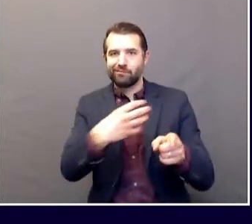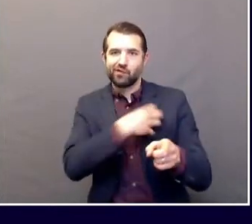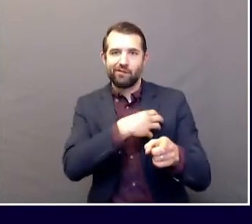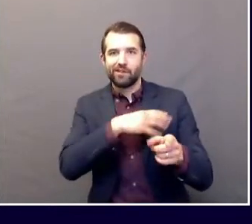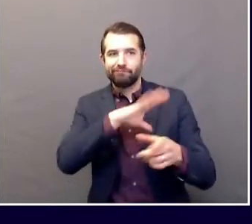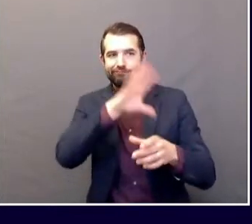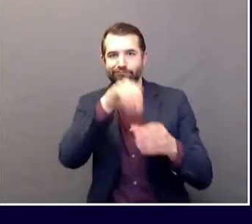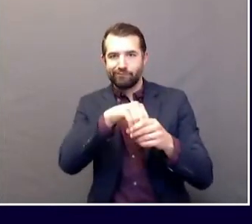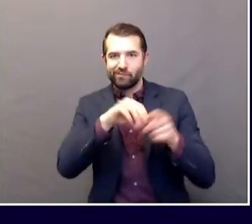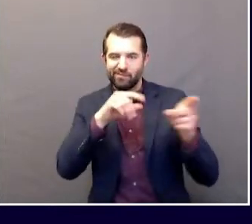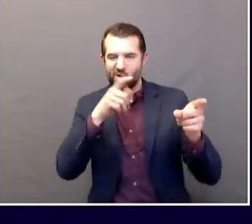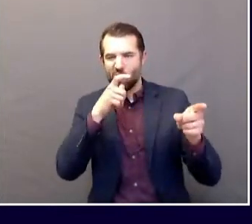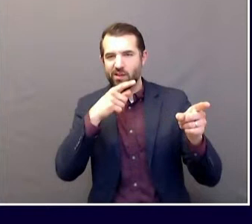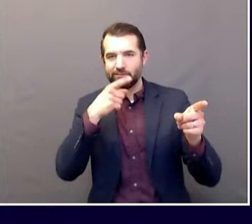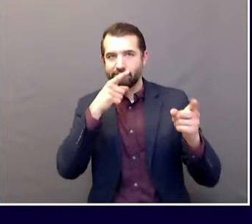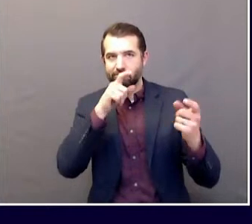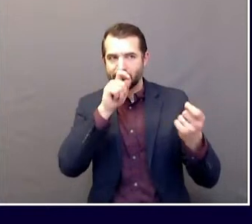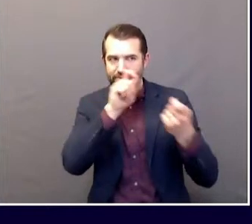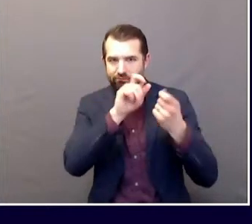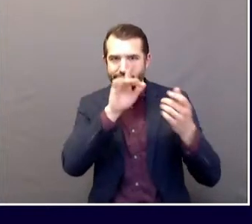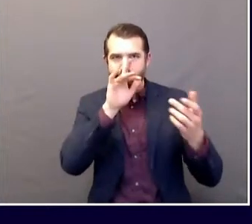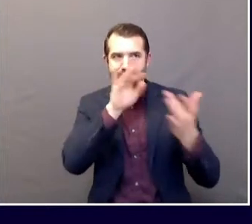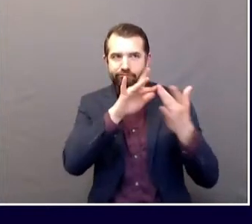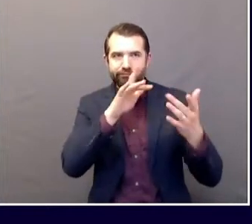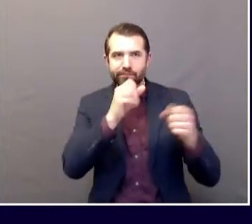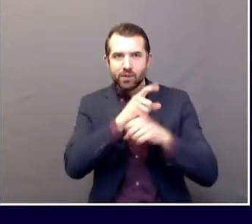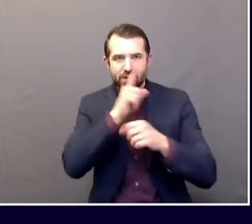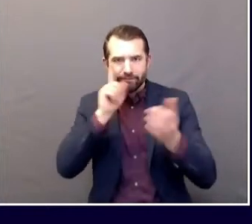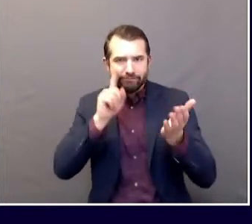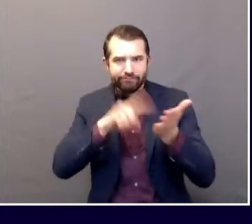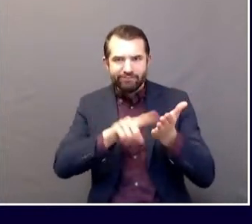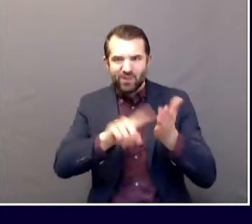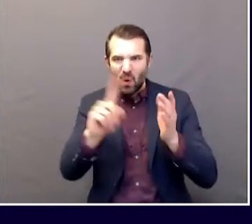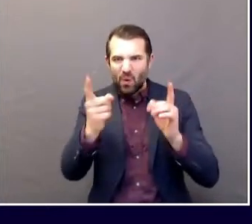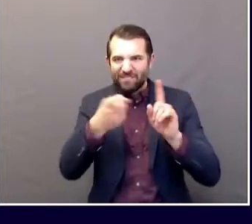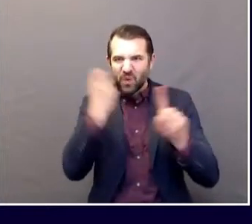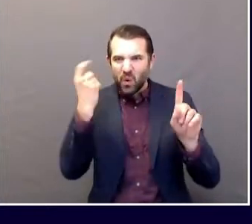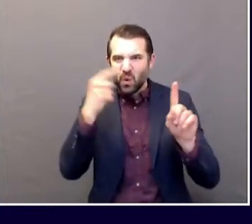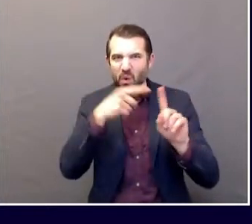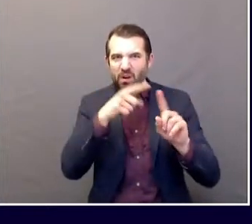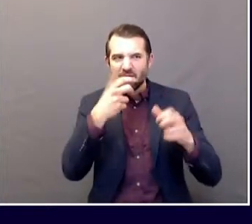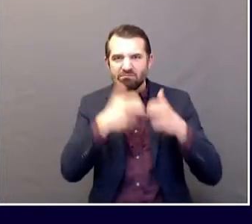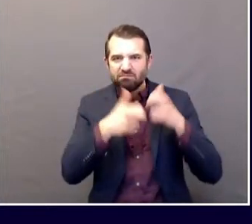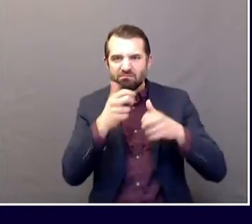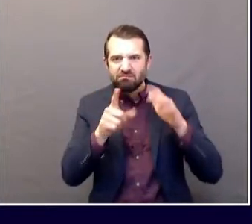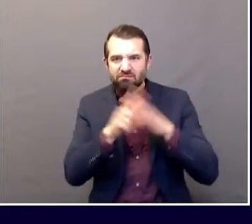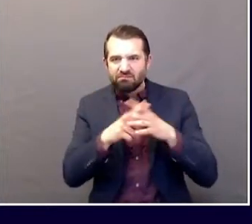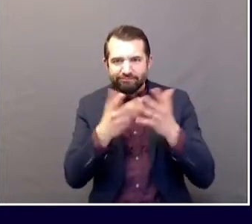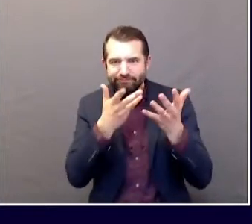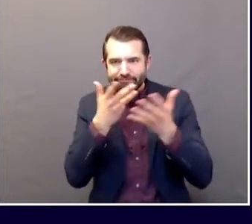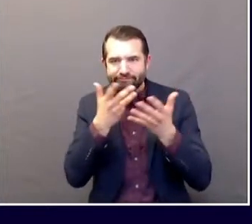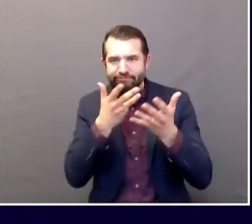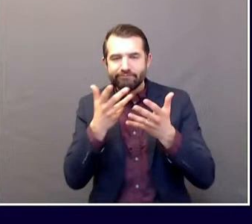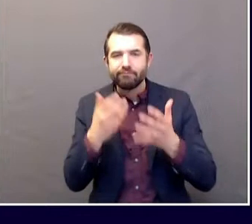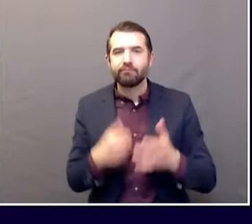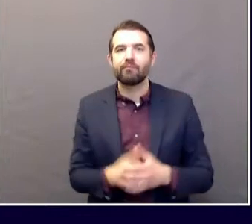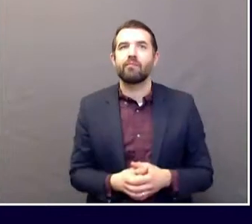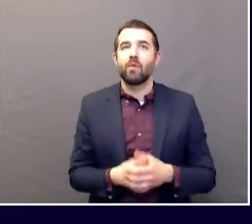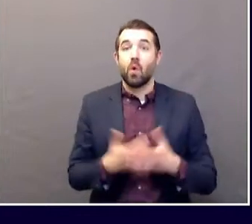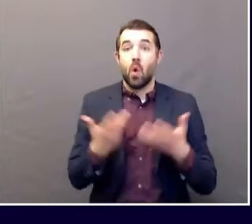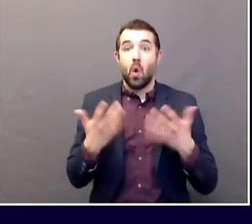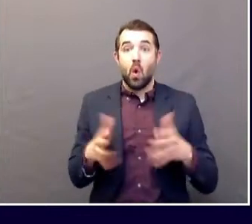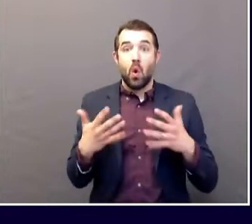tracking down where they came from and what went wrong. We also have already immediately